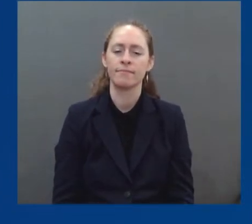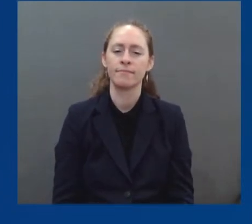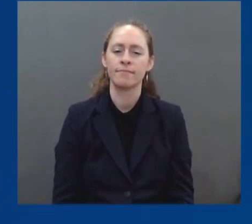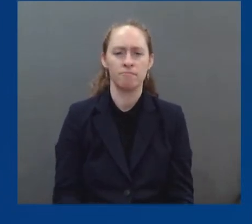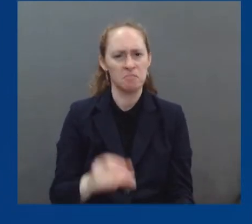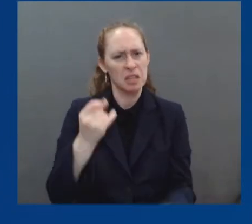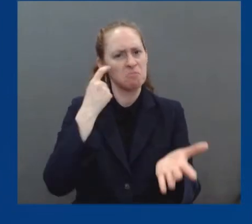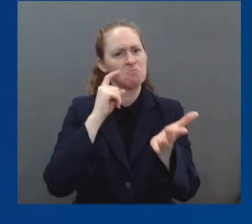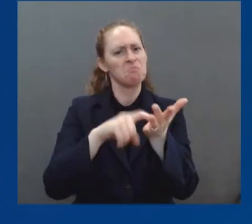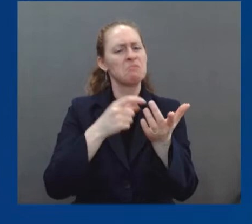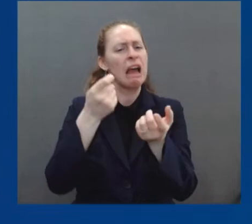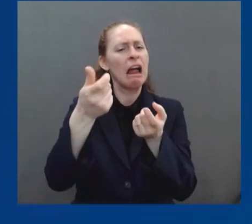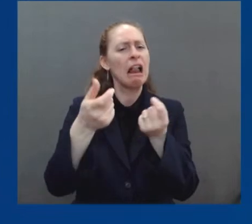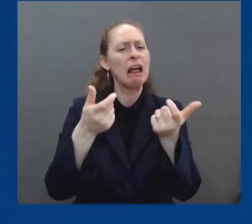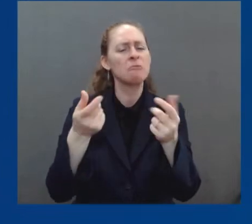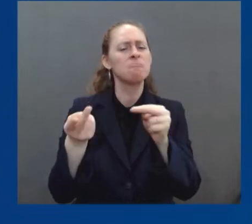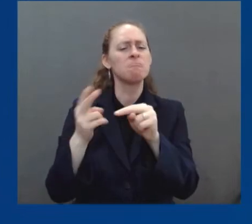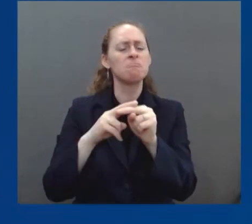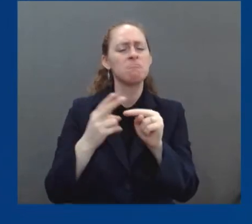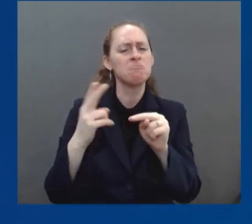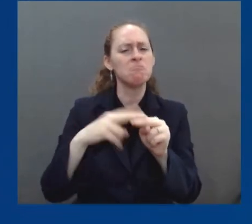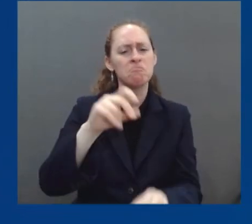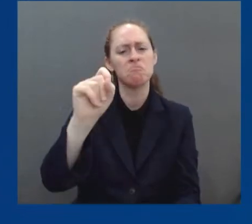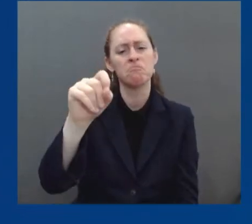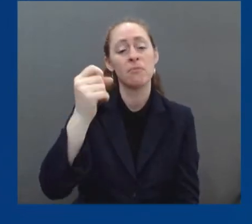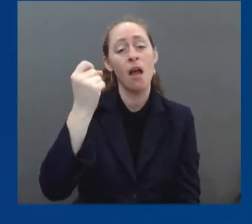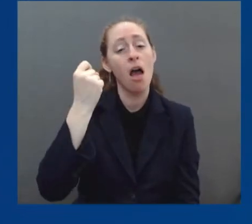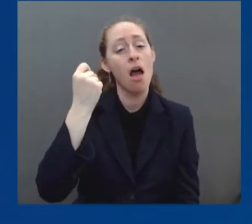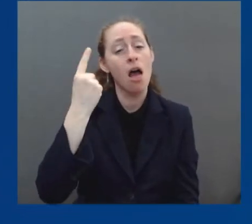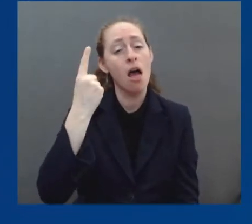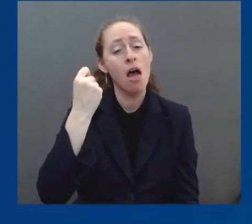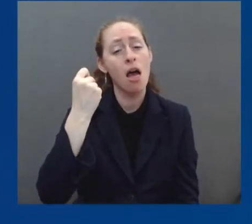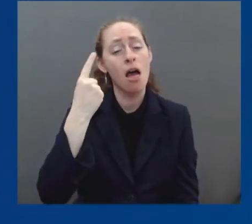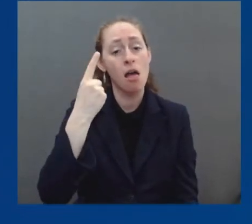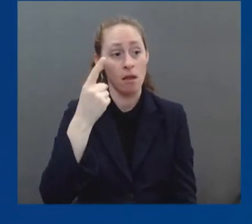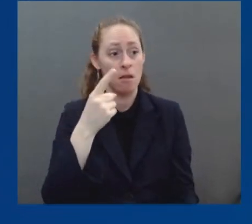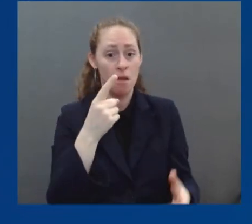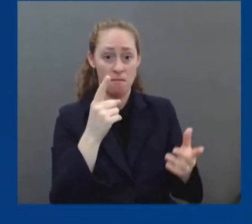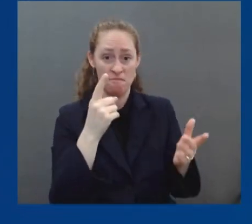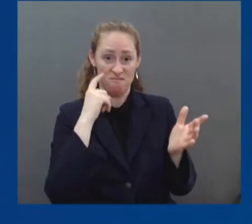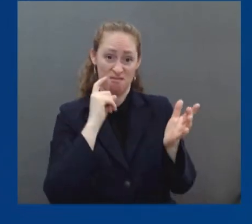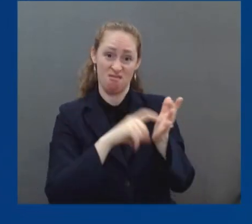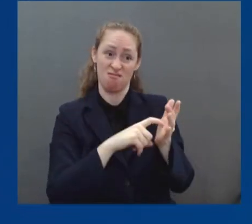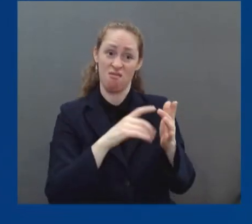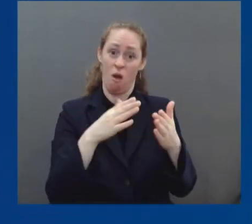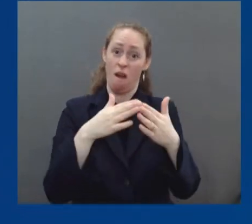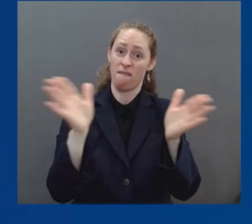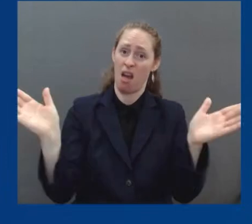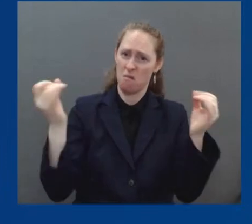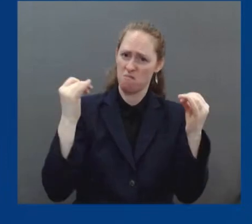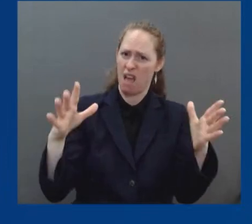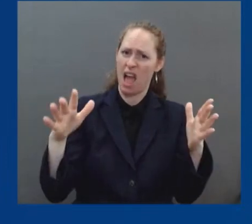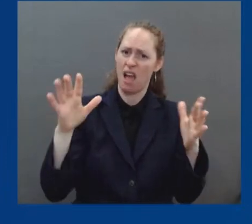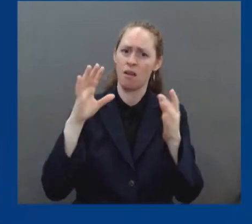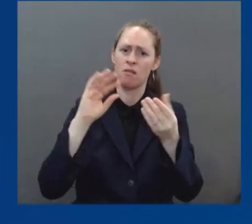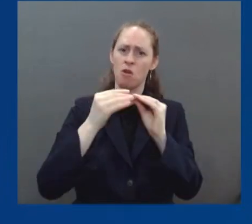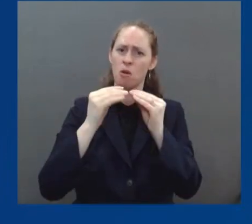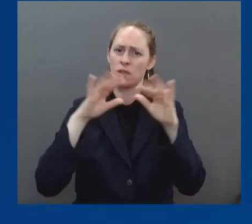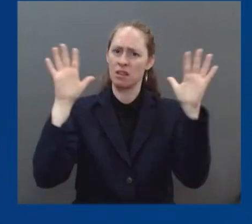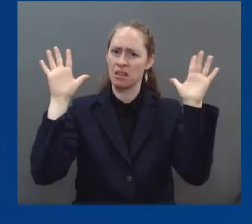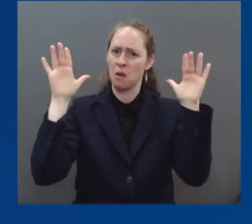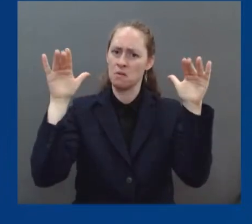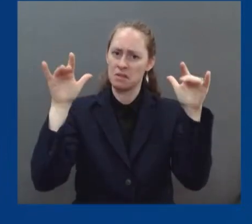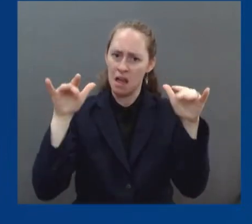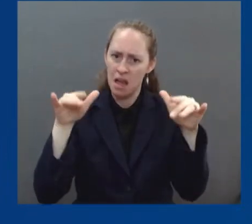prior points in the pandemic, we continue to look to COVID-19 community levels, which were developed to work locally at the county